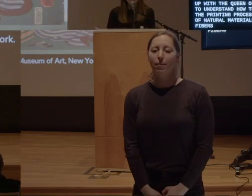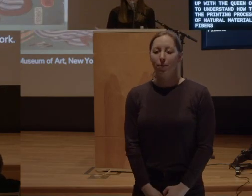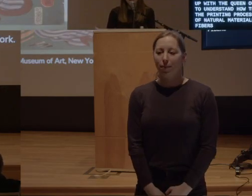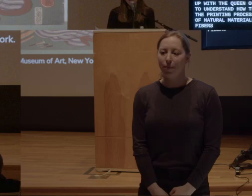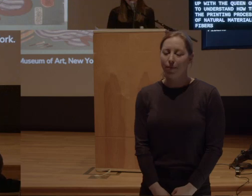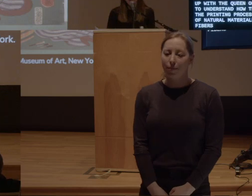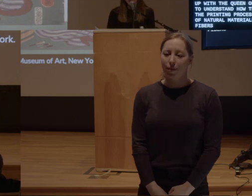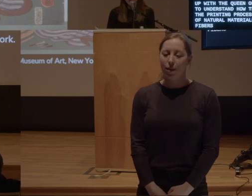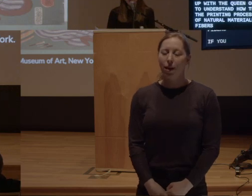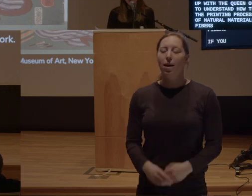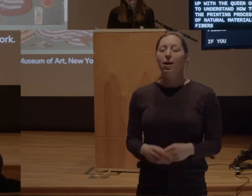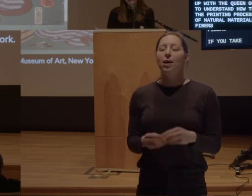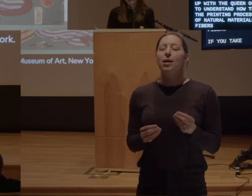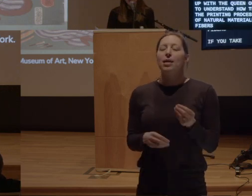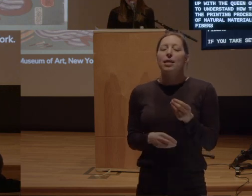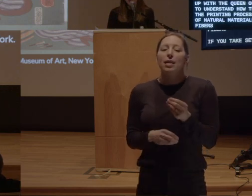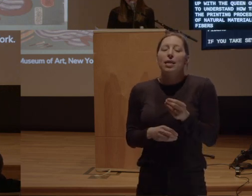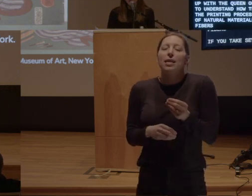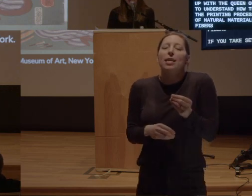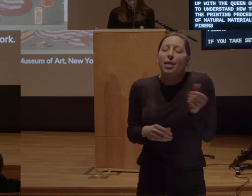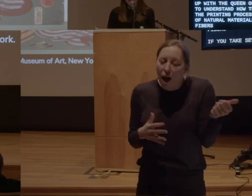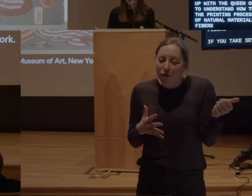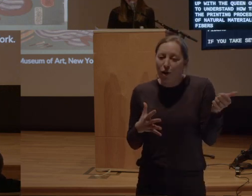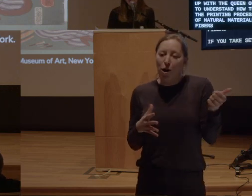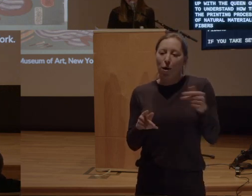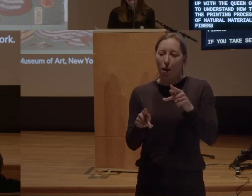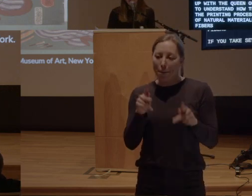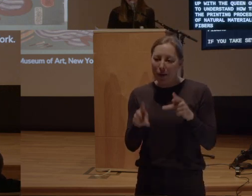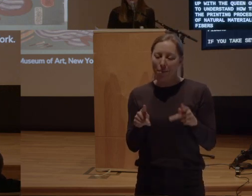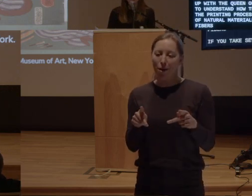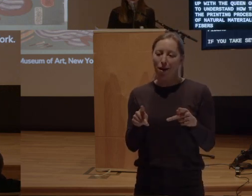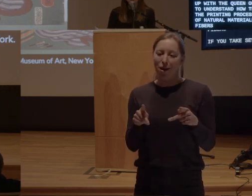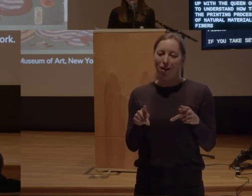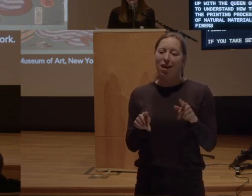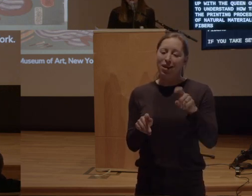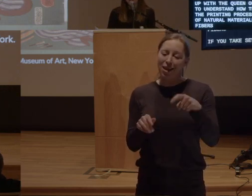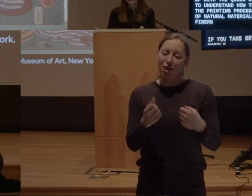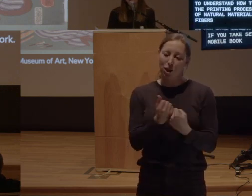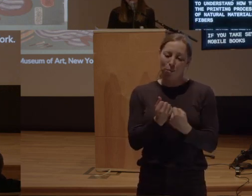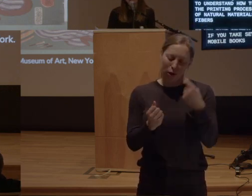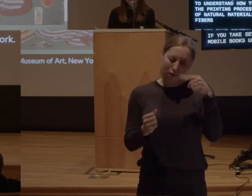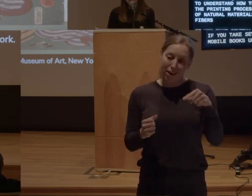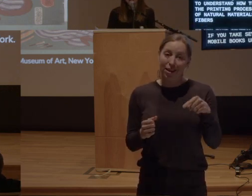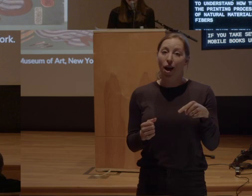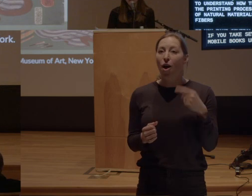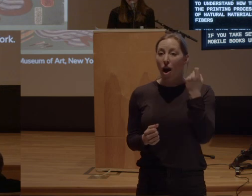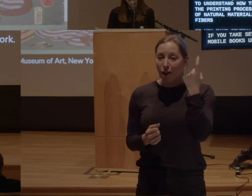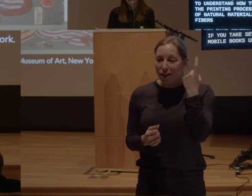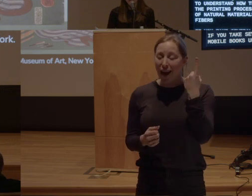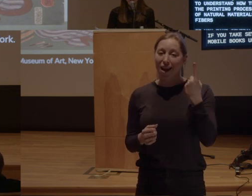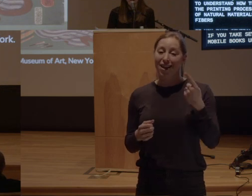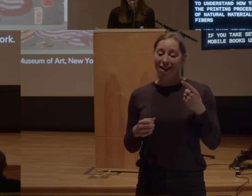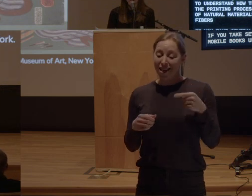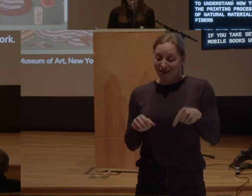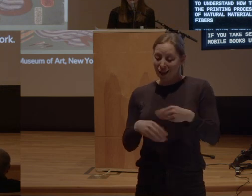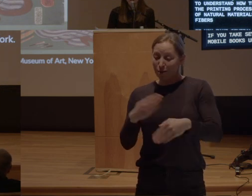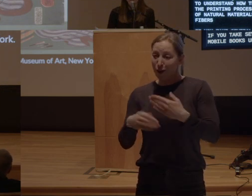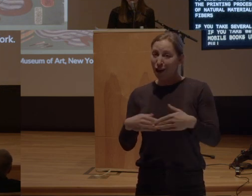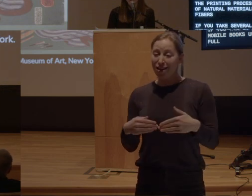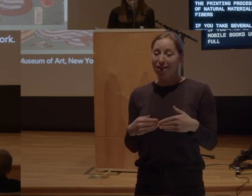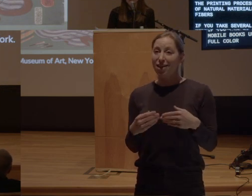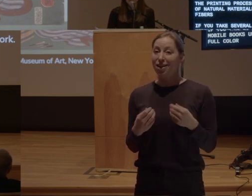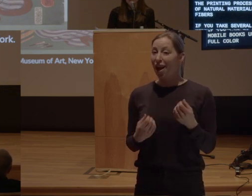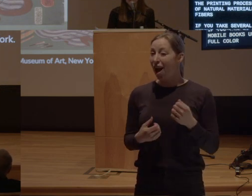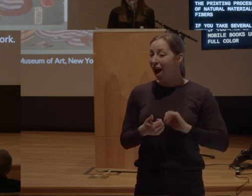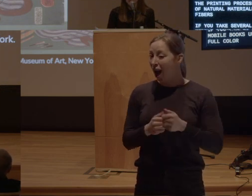It would take several craftsmen using a dozen or more woodblocks up to 2 weeks to print any given full-color